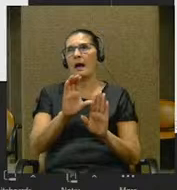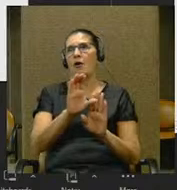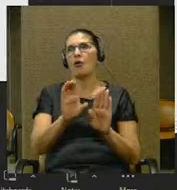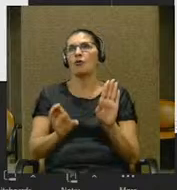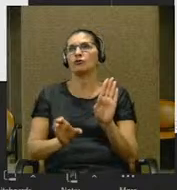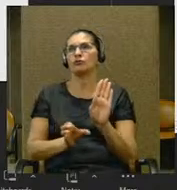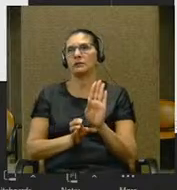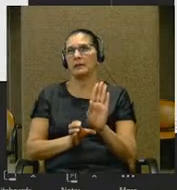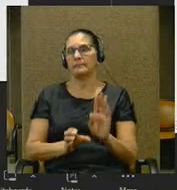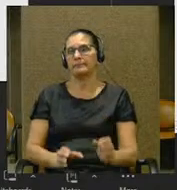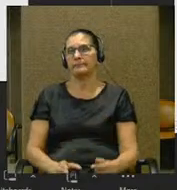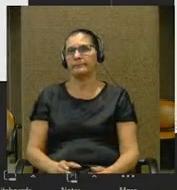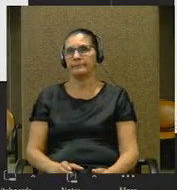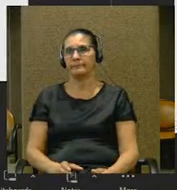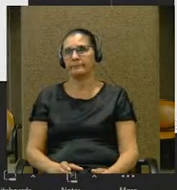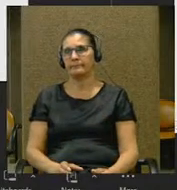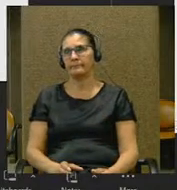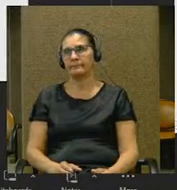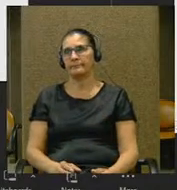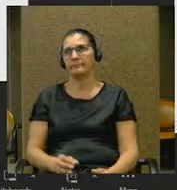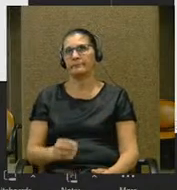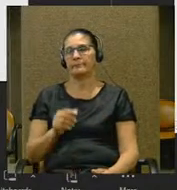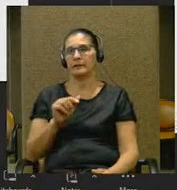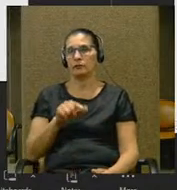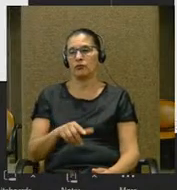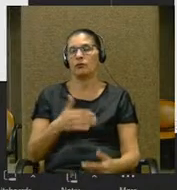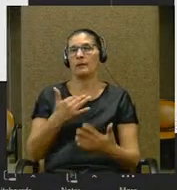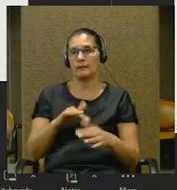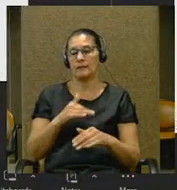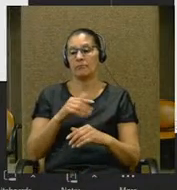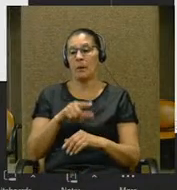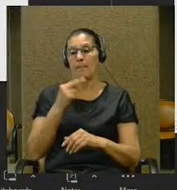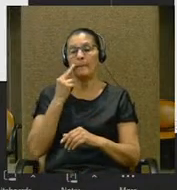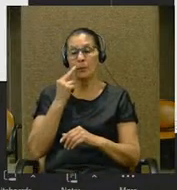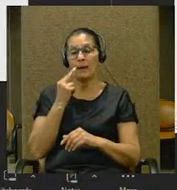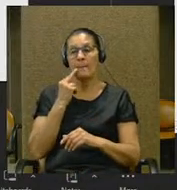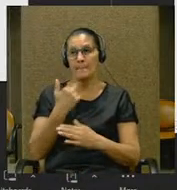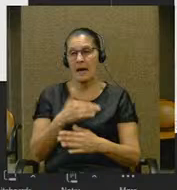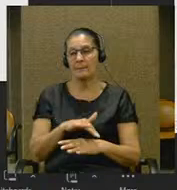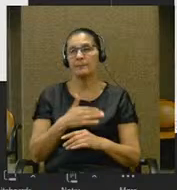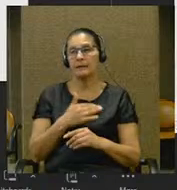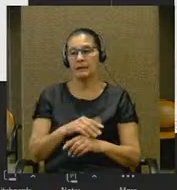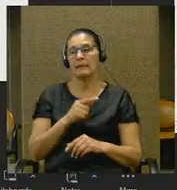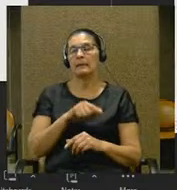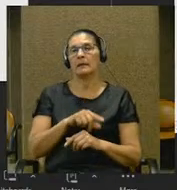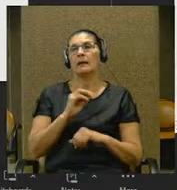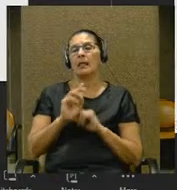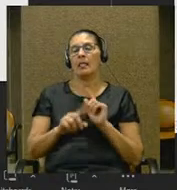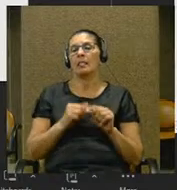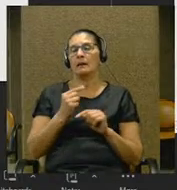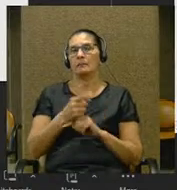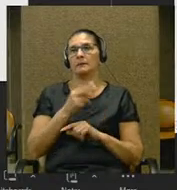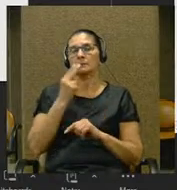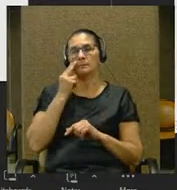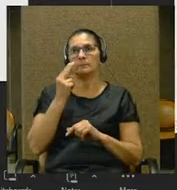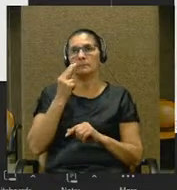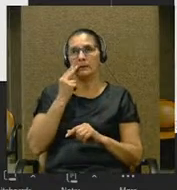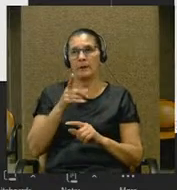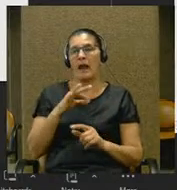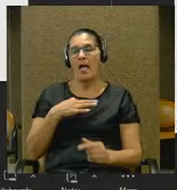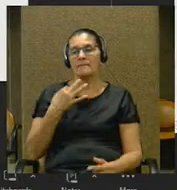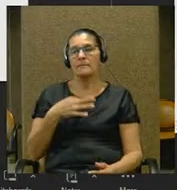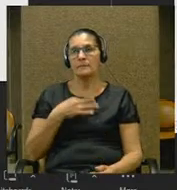This has been such a severe problem that it has affected the life expectancy of British